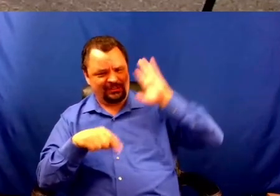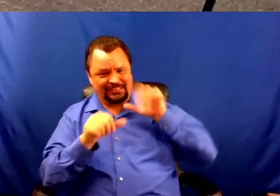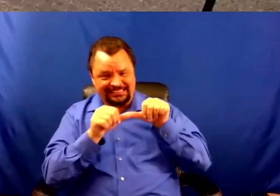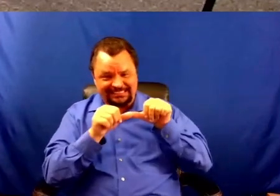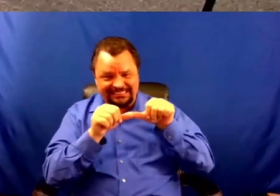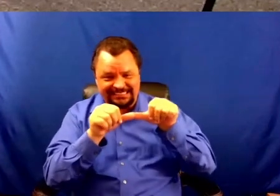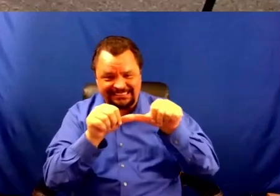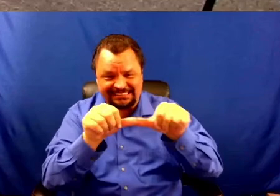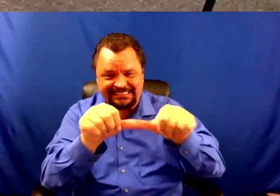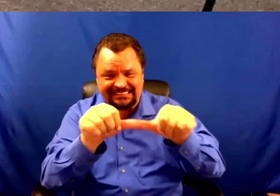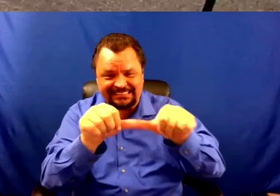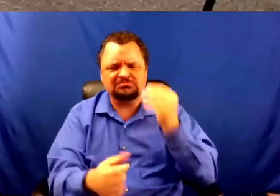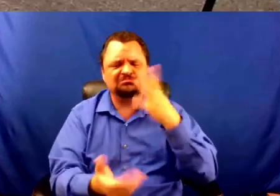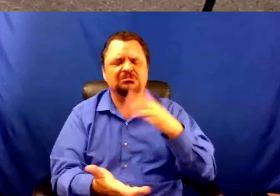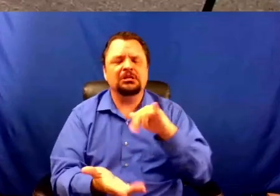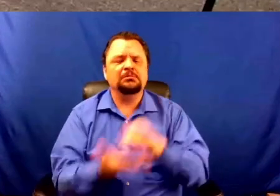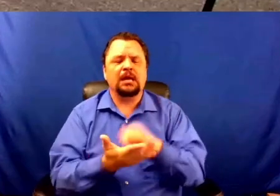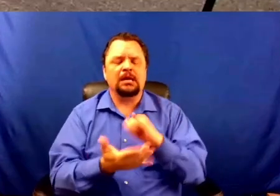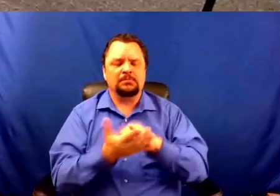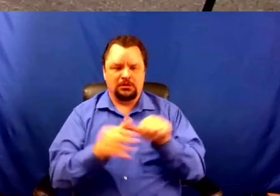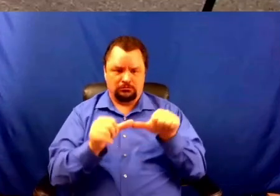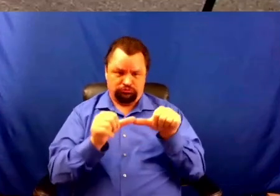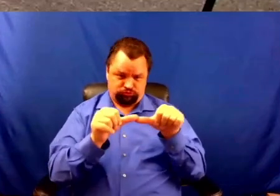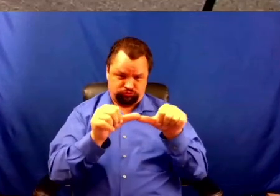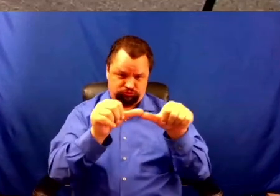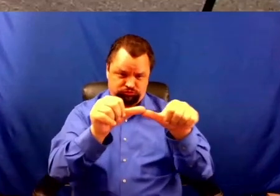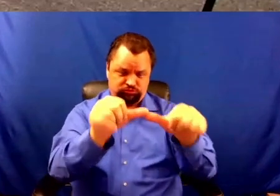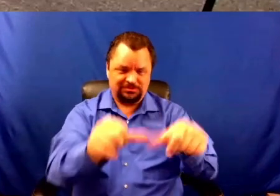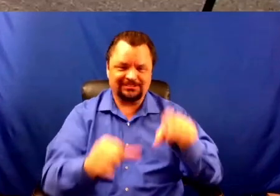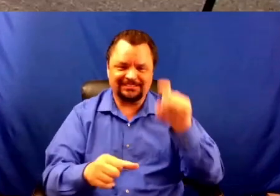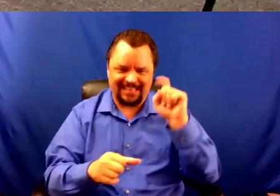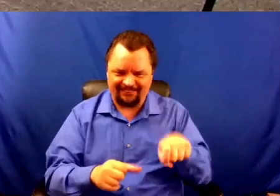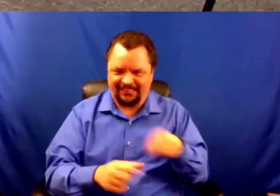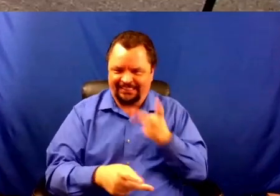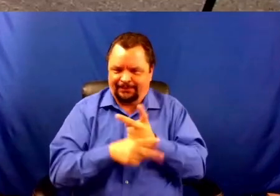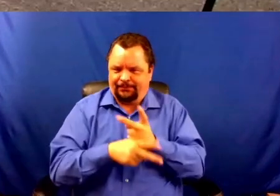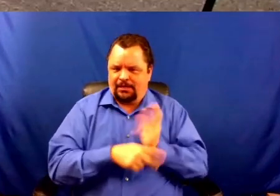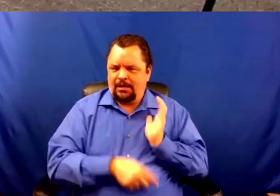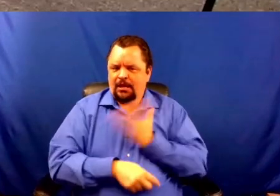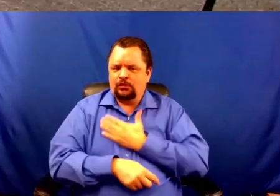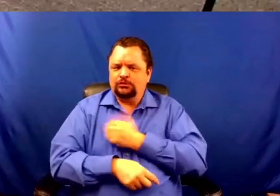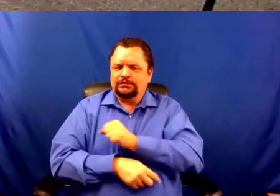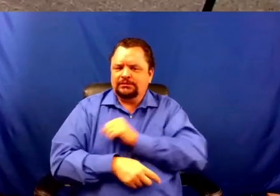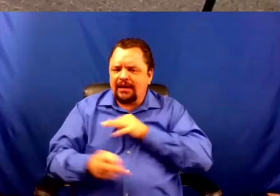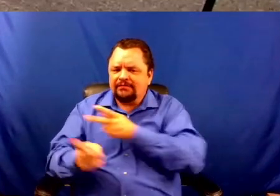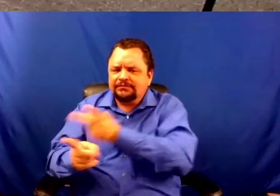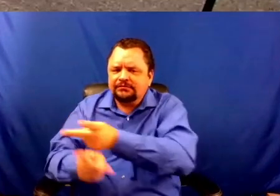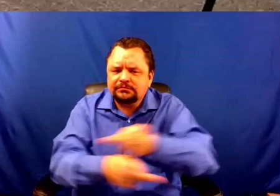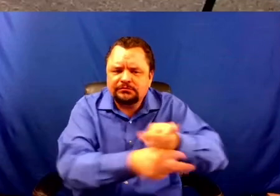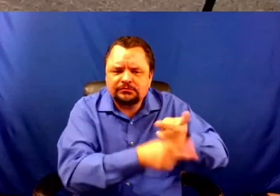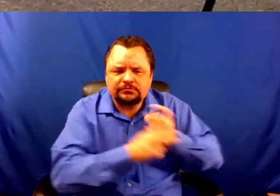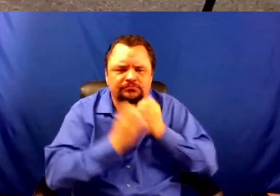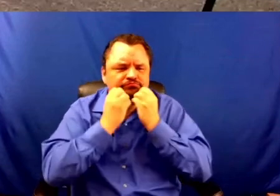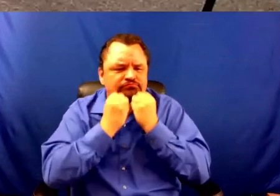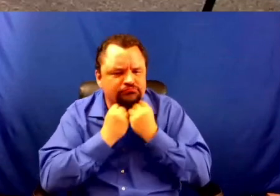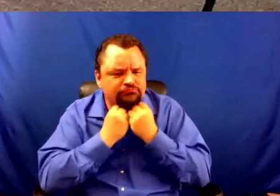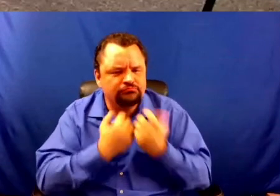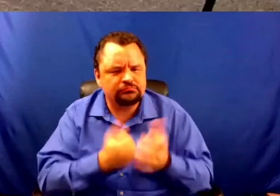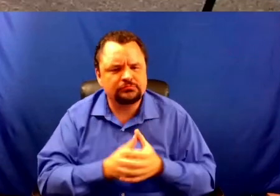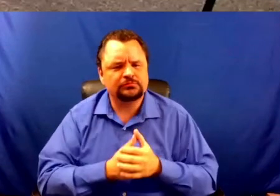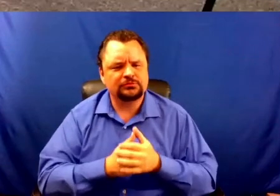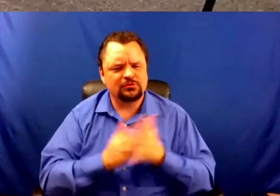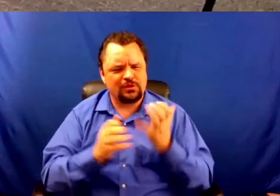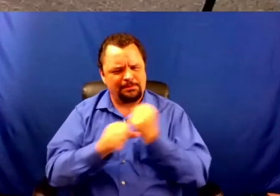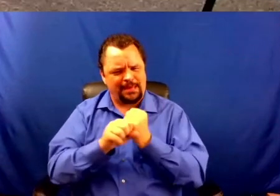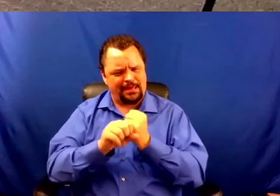that. We have to maintain our staffing. So this is one portion of it, but I just wanted to make that point so it makes it clear that